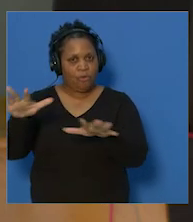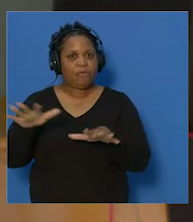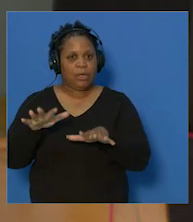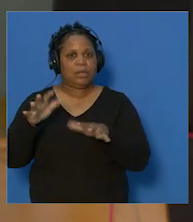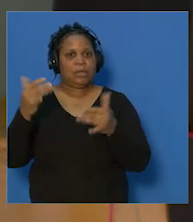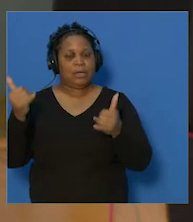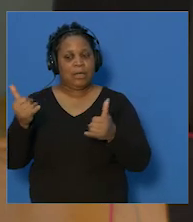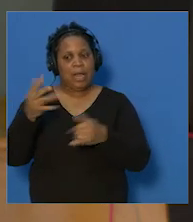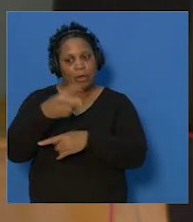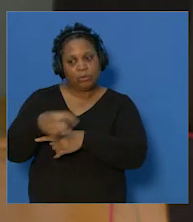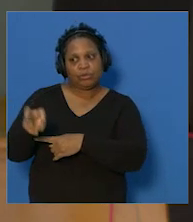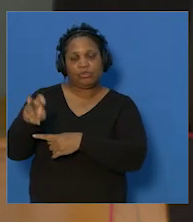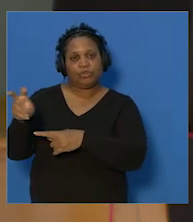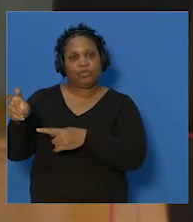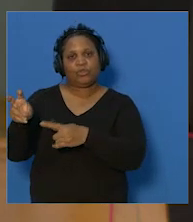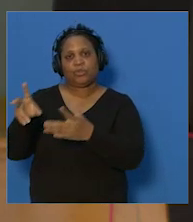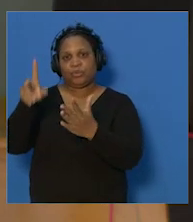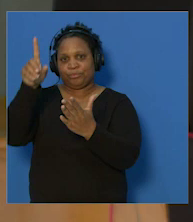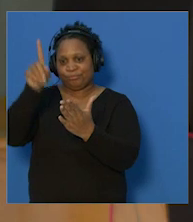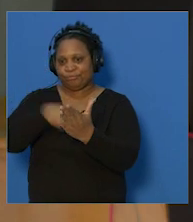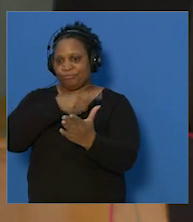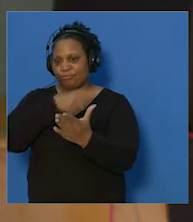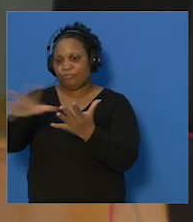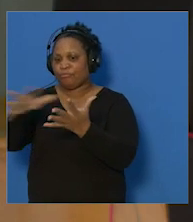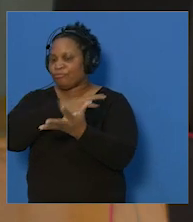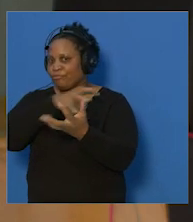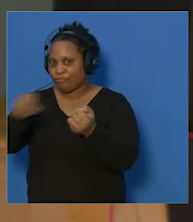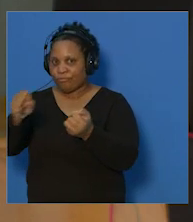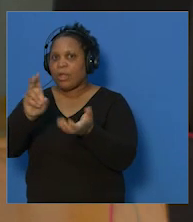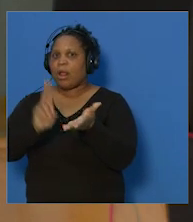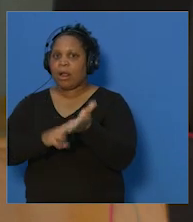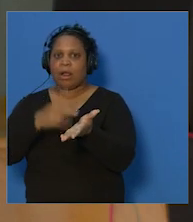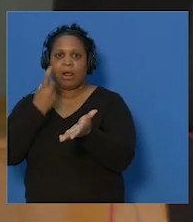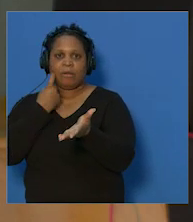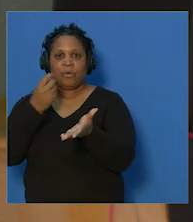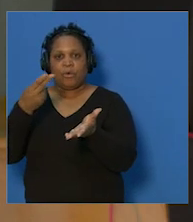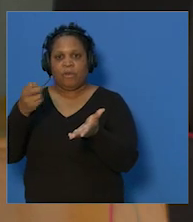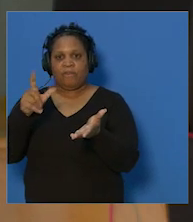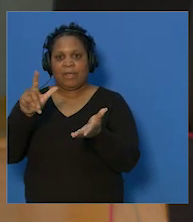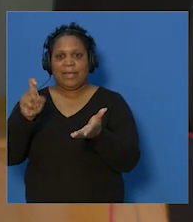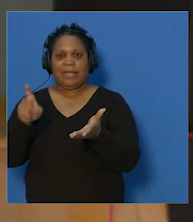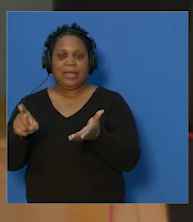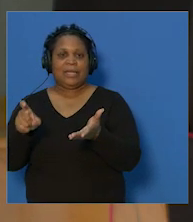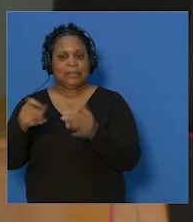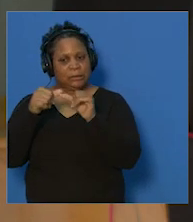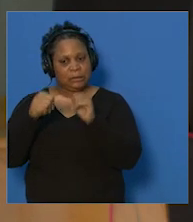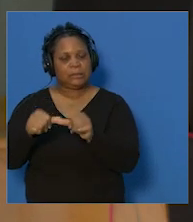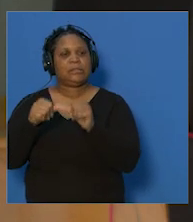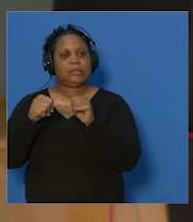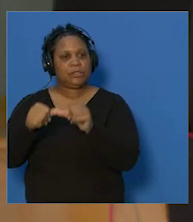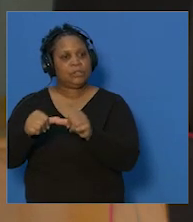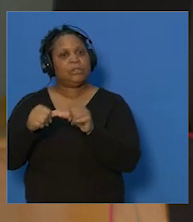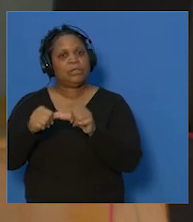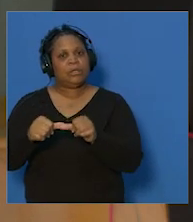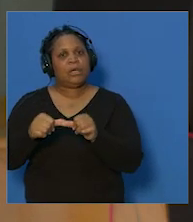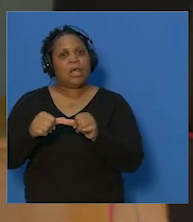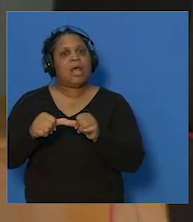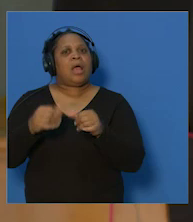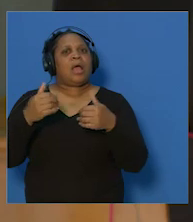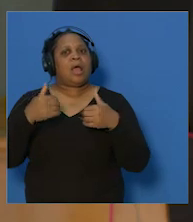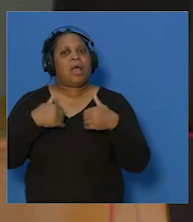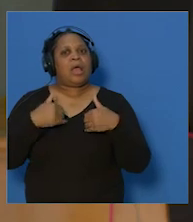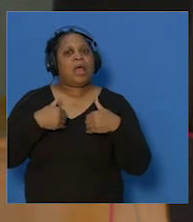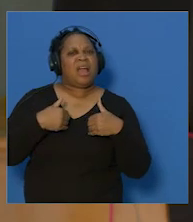government has moved to terminate the existing contract with Helix Labs to ensure that we continue to have redundancy